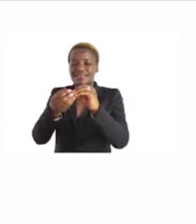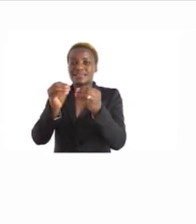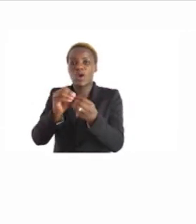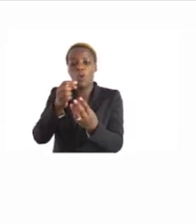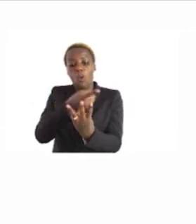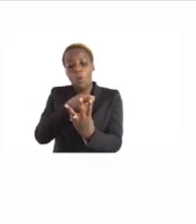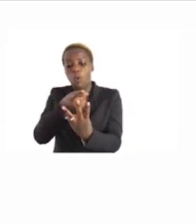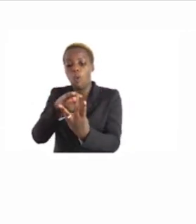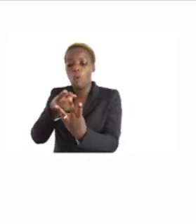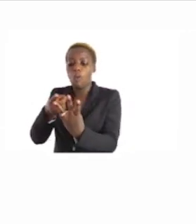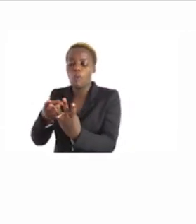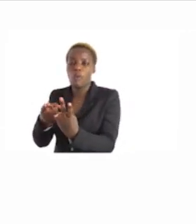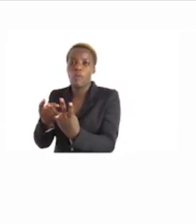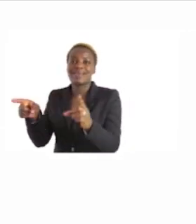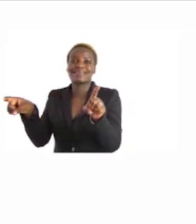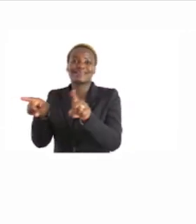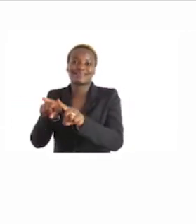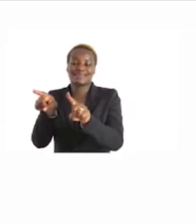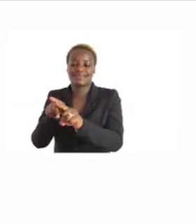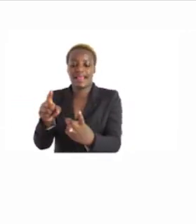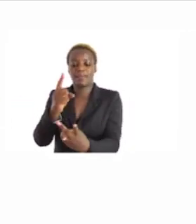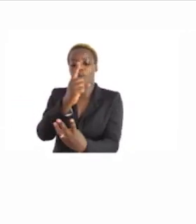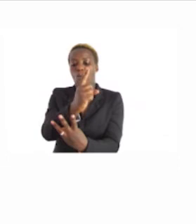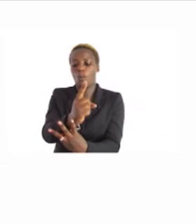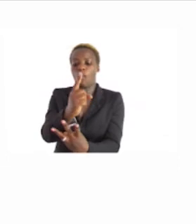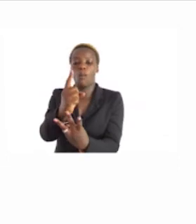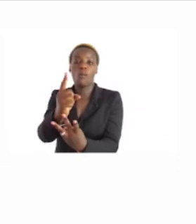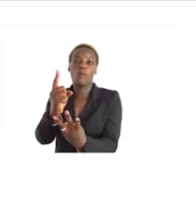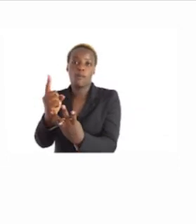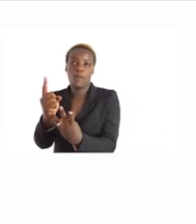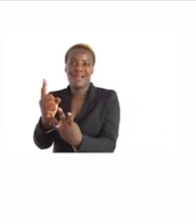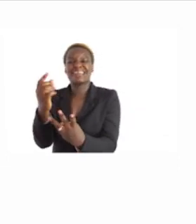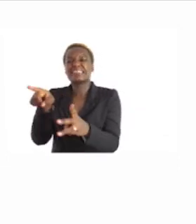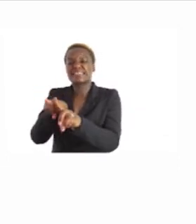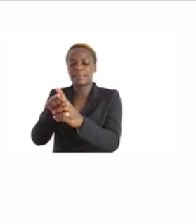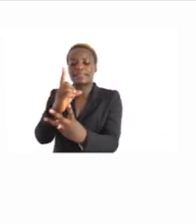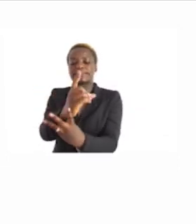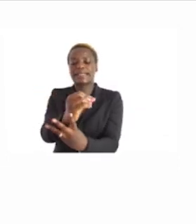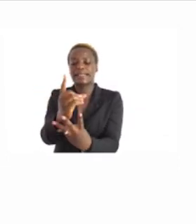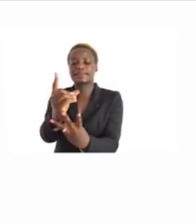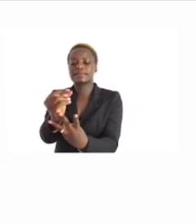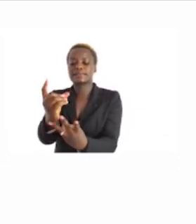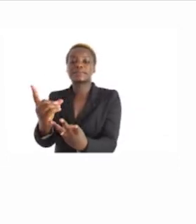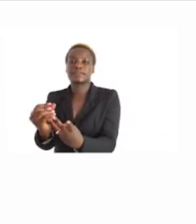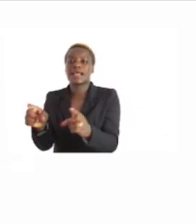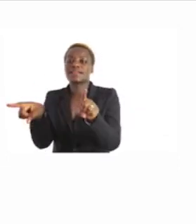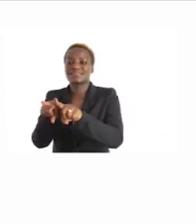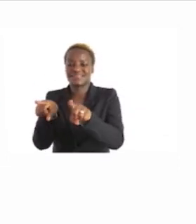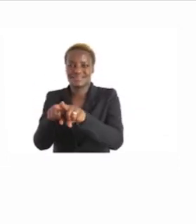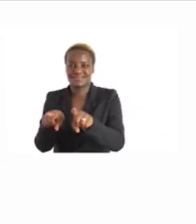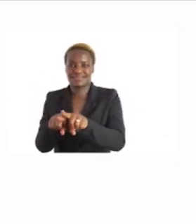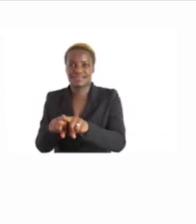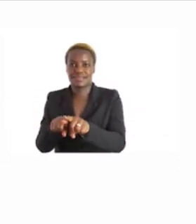the first numbers have ones. So which means they are all equal. But then we look on